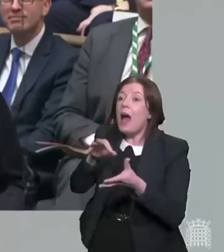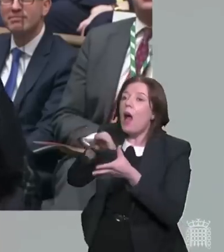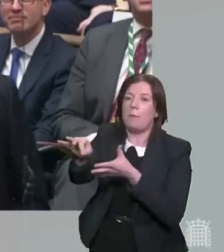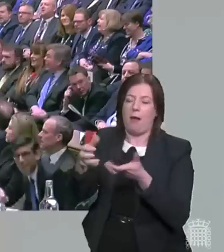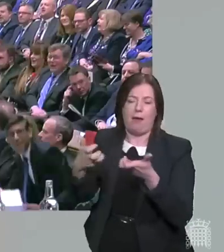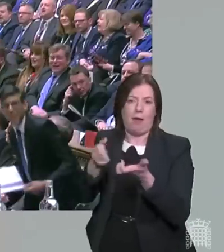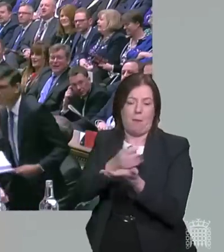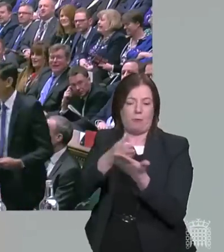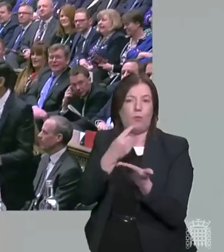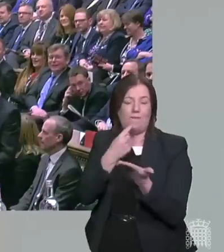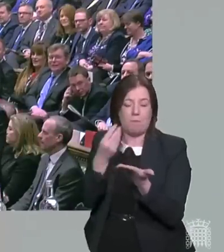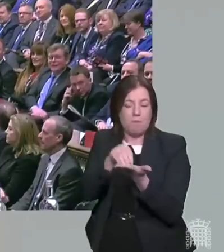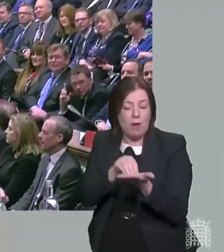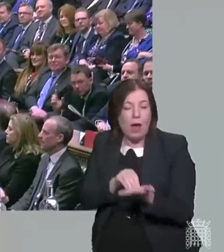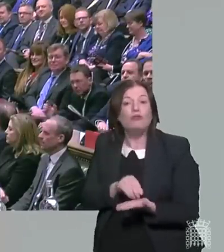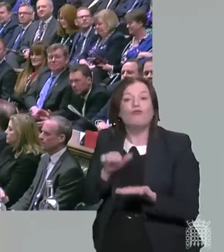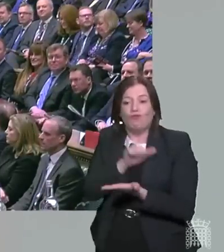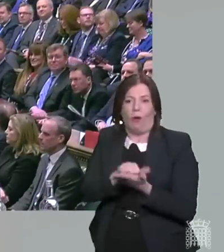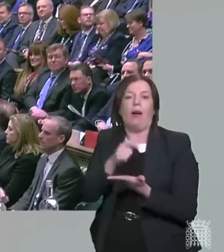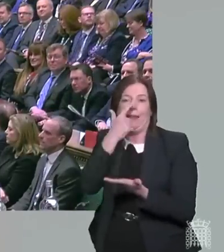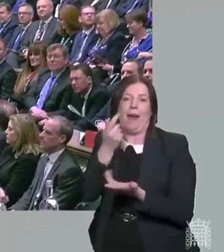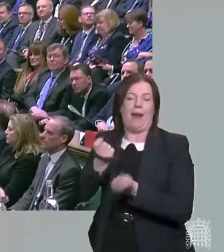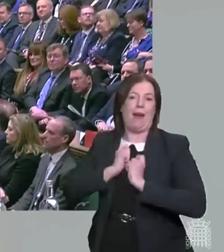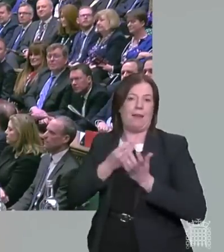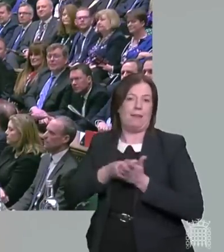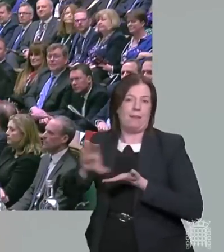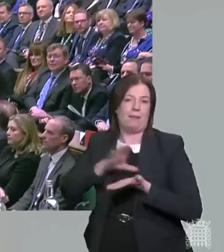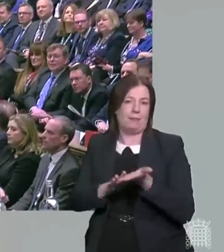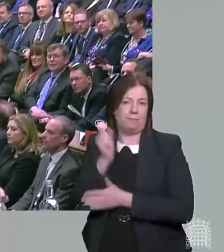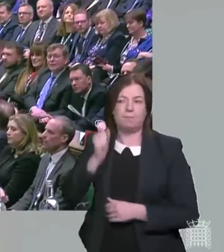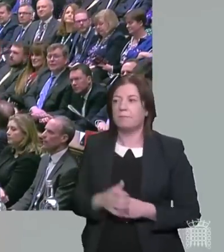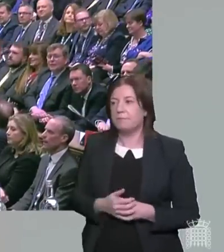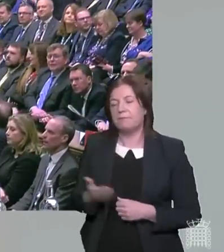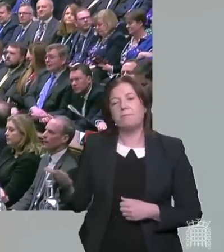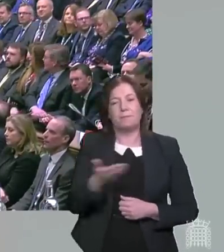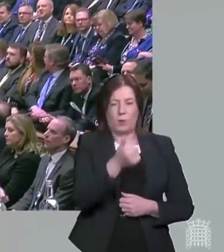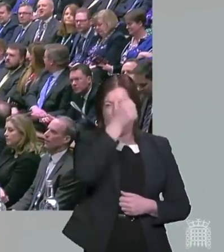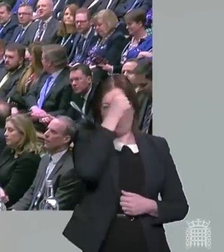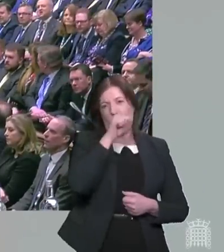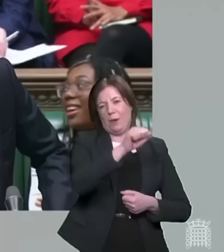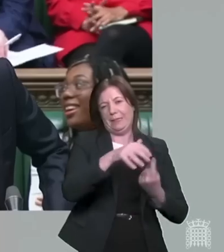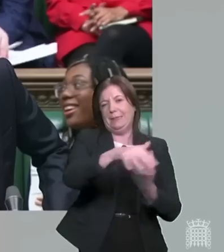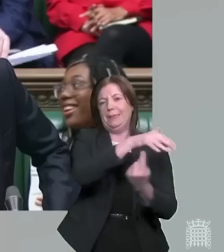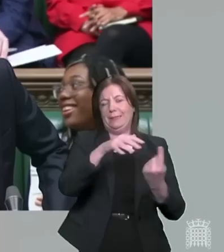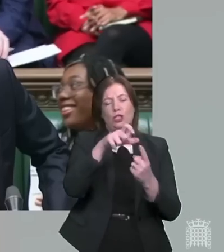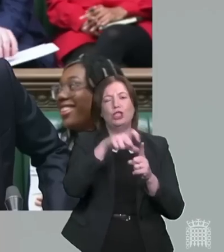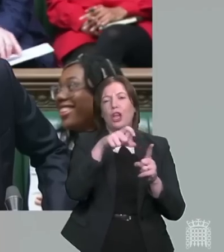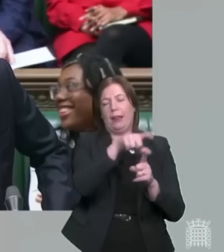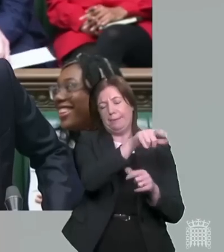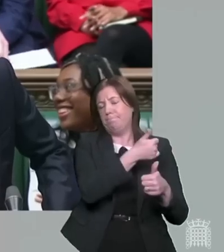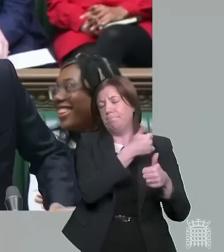round? Well, Mr. Speaker, my honourable friend is a great advocate for his constituents.